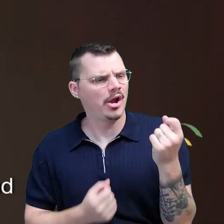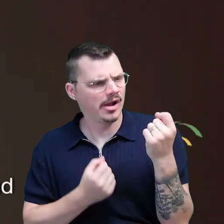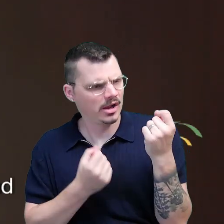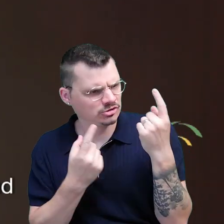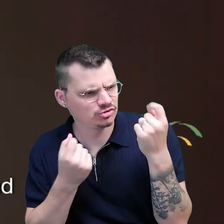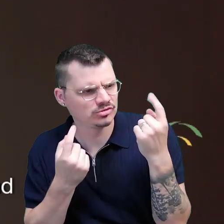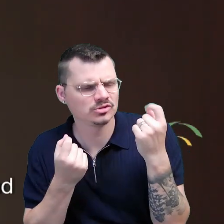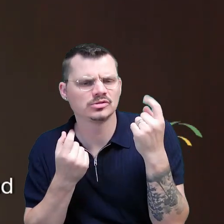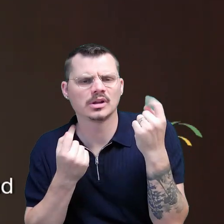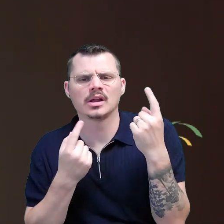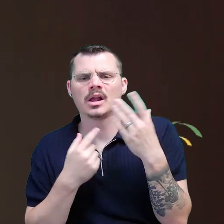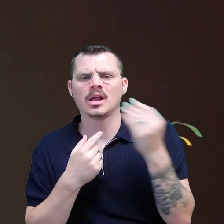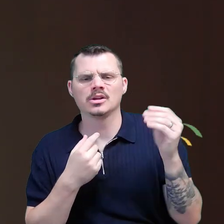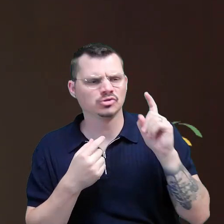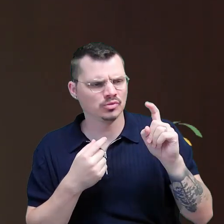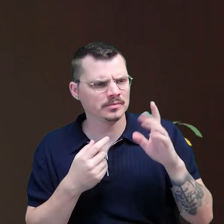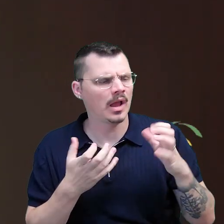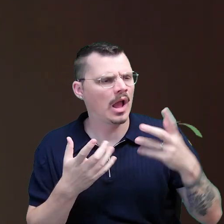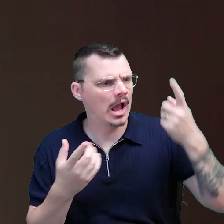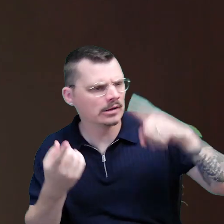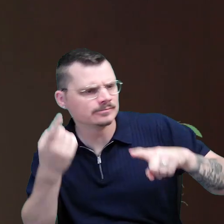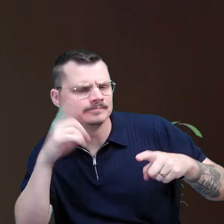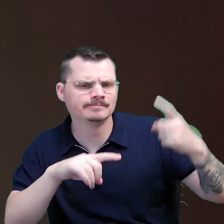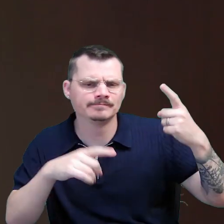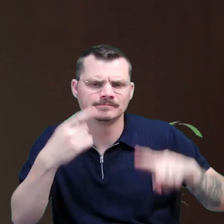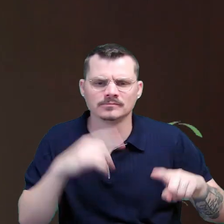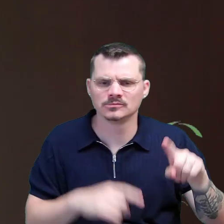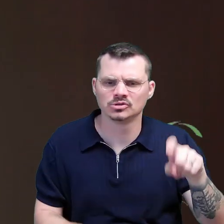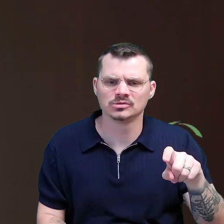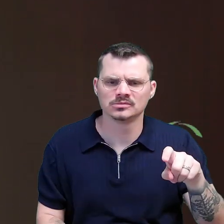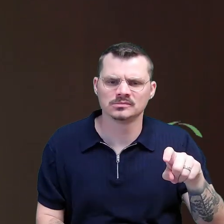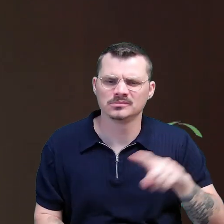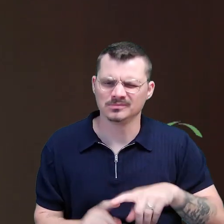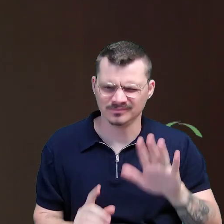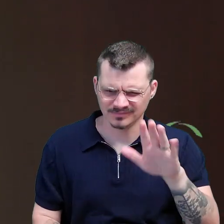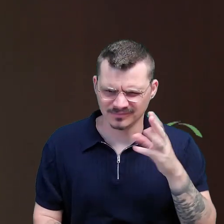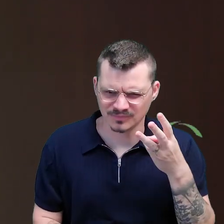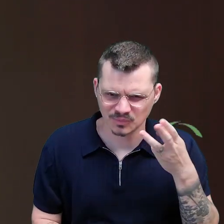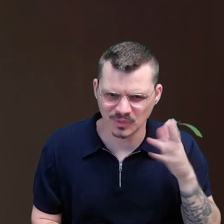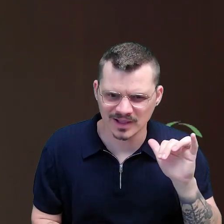understanding and tactful and diplomatic. Why?